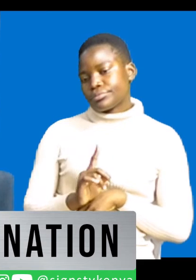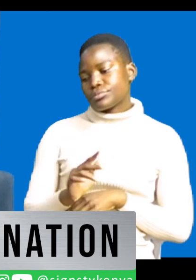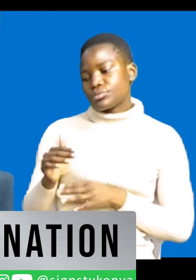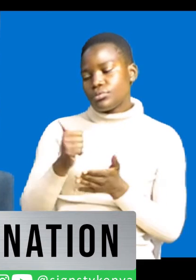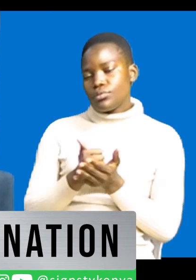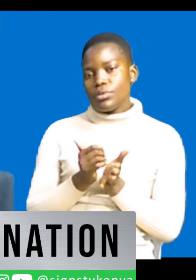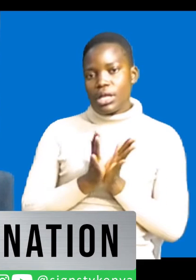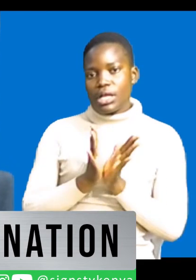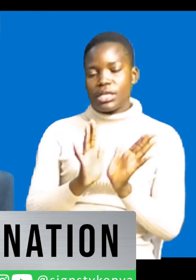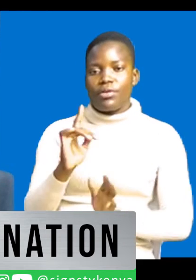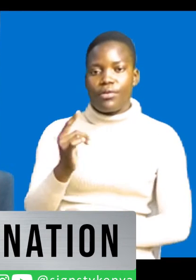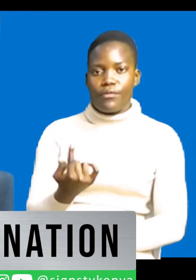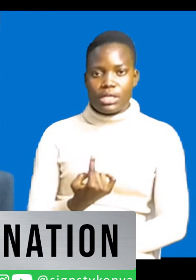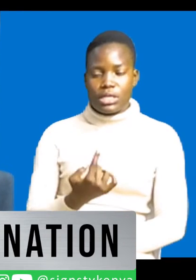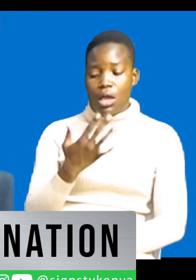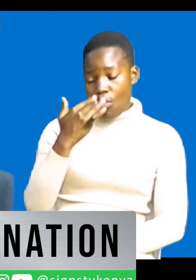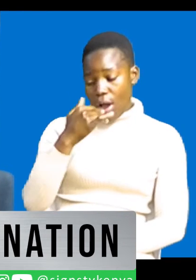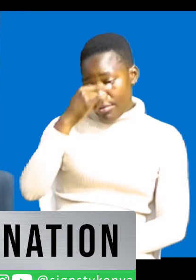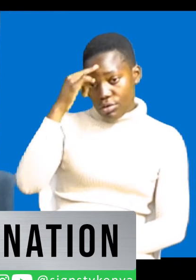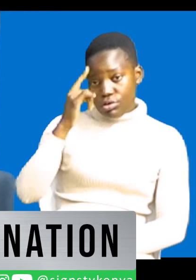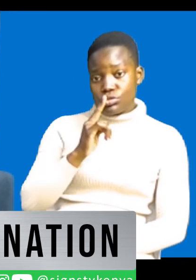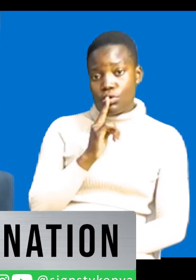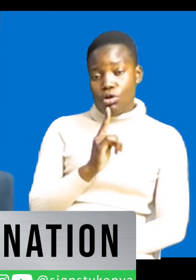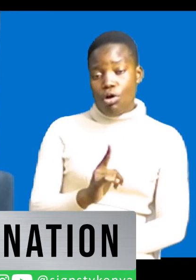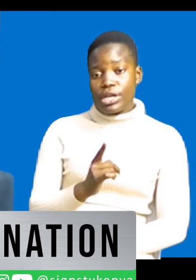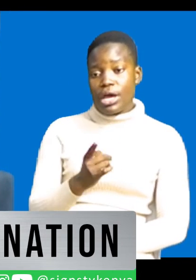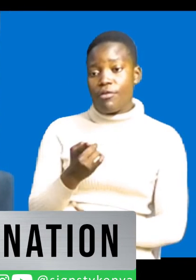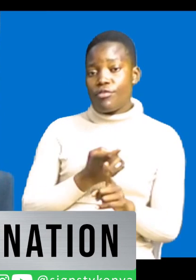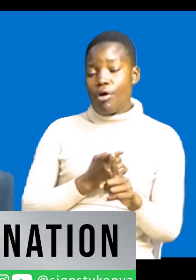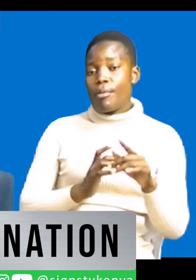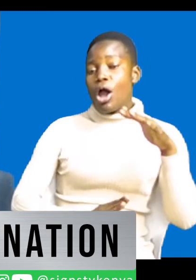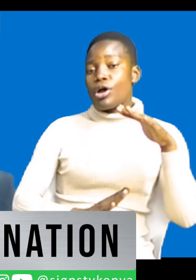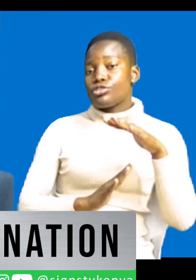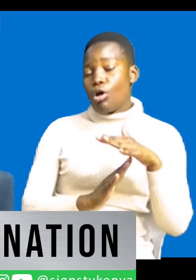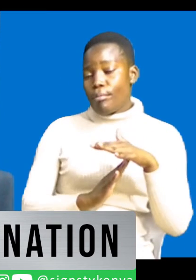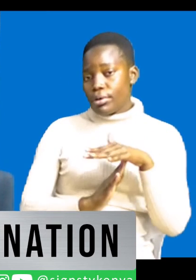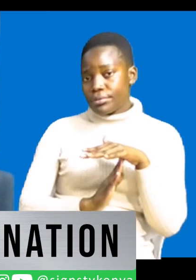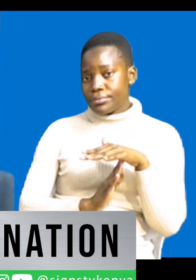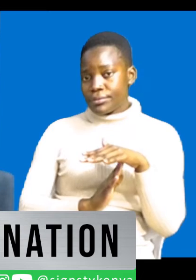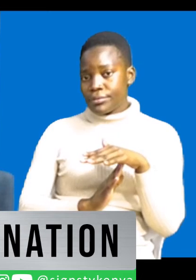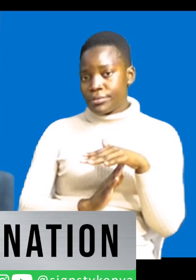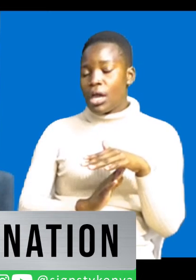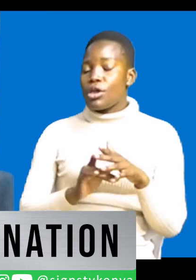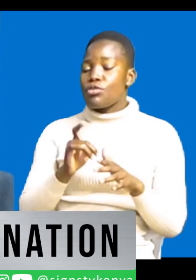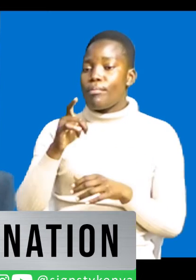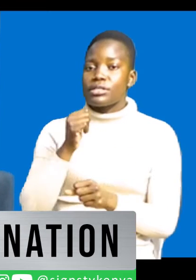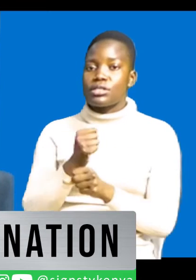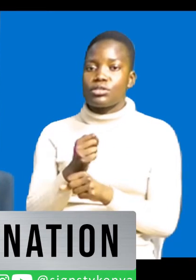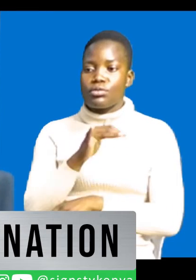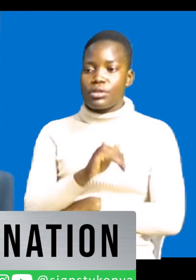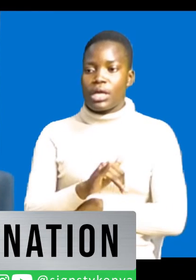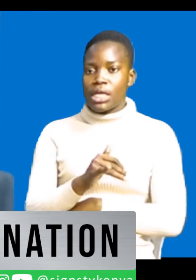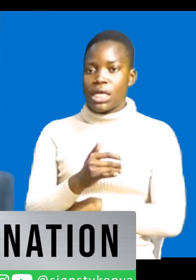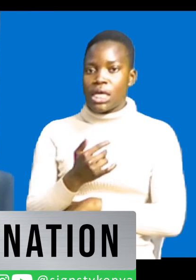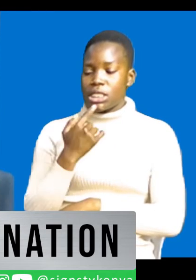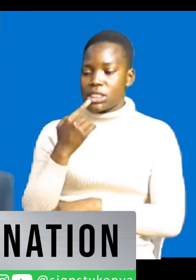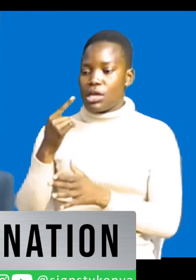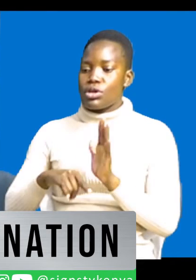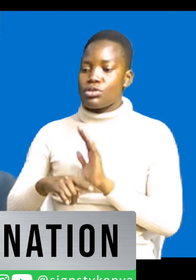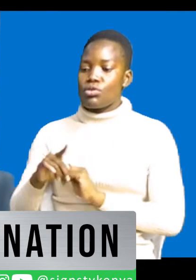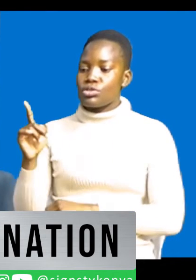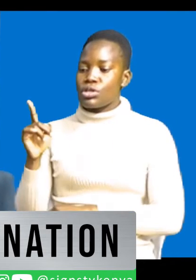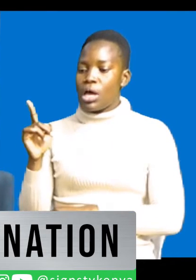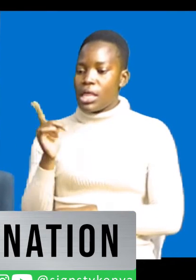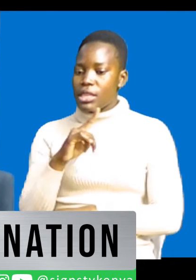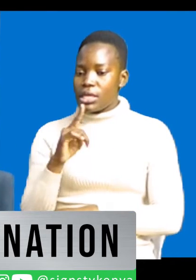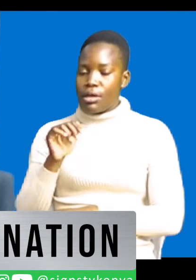Auditor General first of all, because order ikitoka kwenye inatokanga by the utaifanya. But then she said she was threatened that she'll